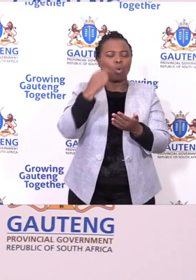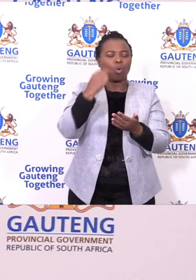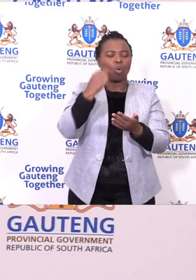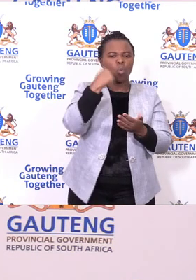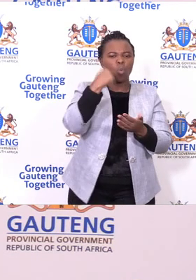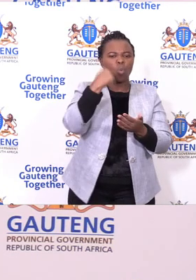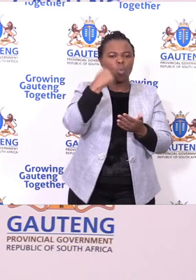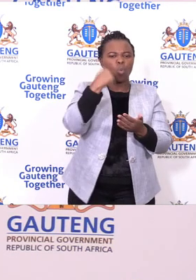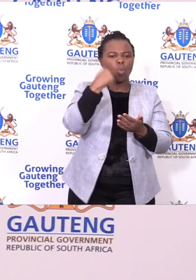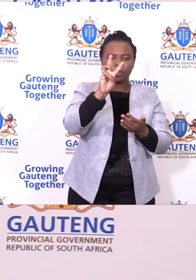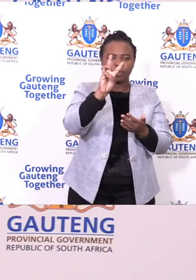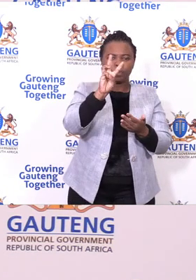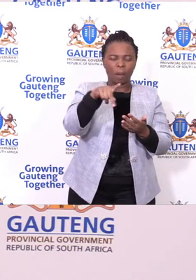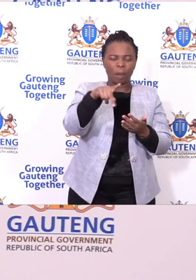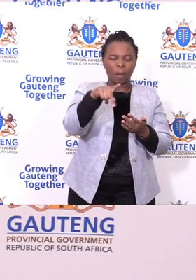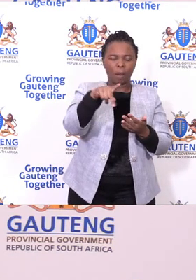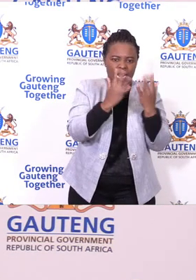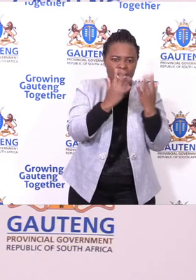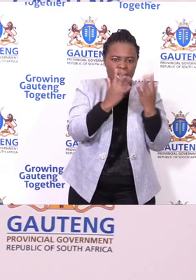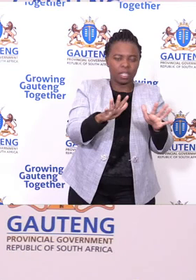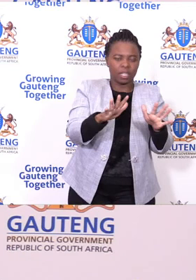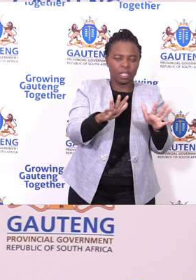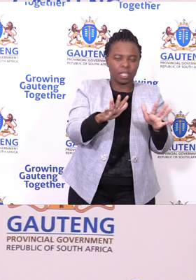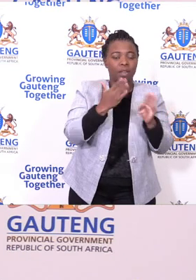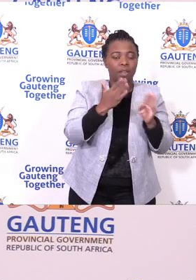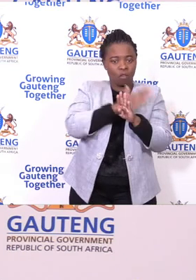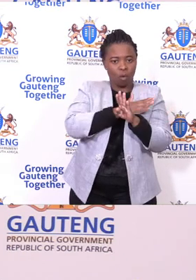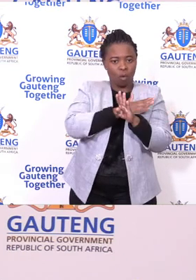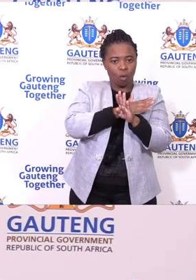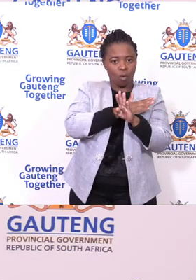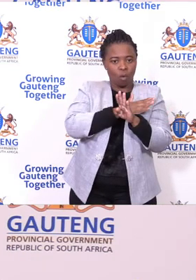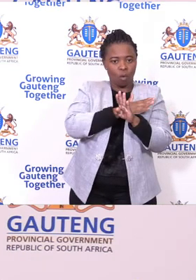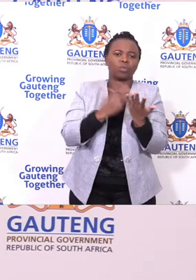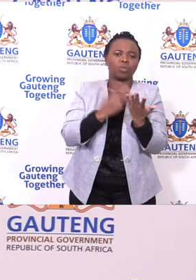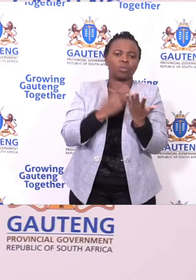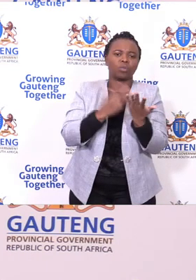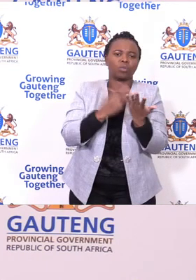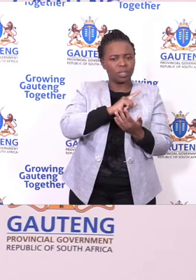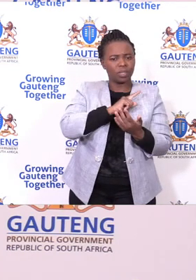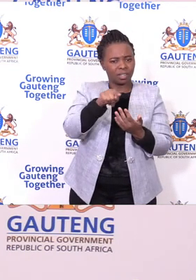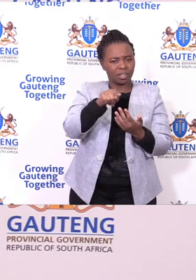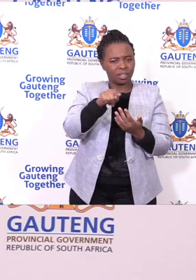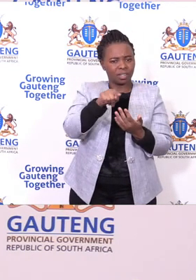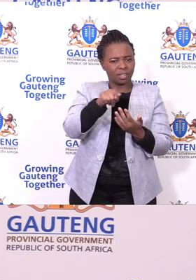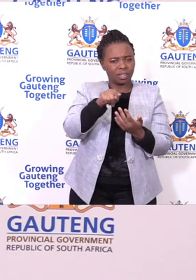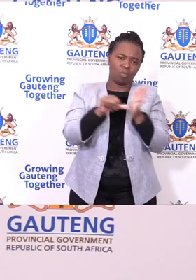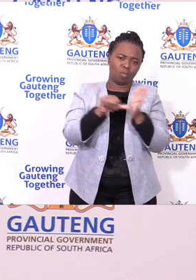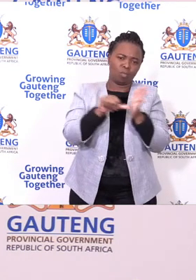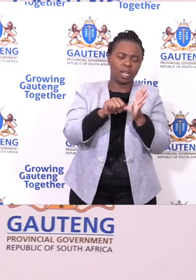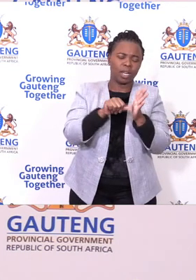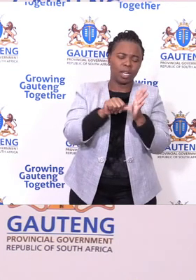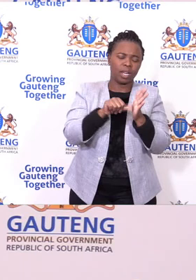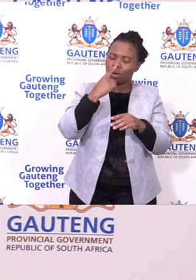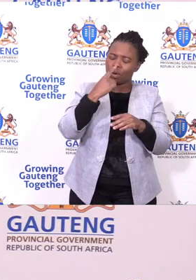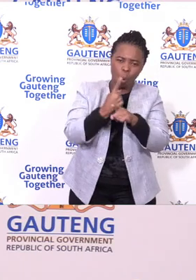for the results before we include into the statistics. And hence, it's an important fact that we need to continuously clean and